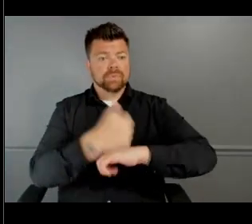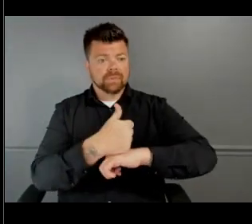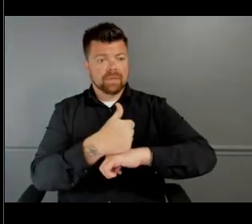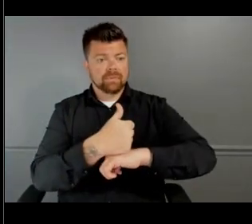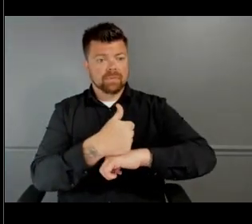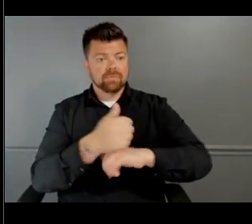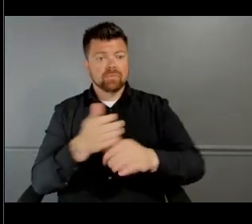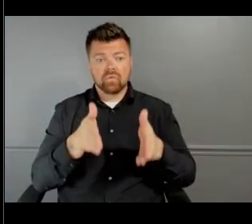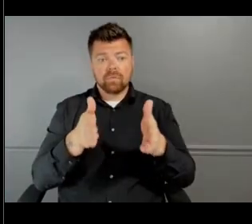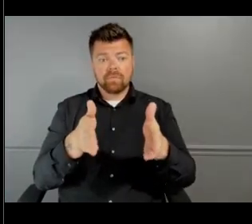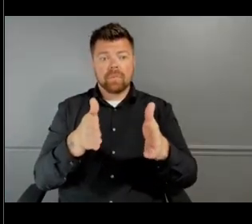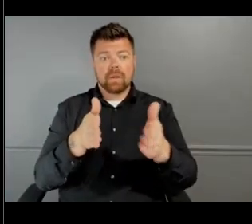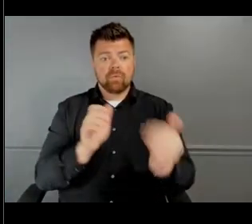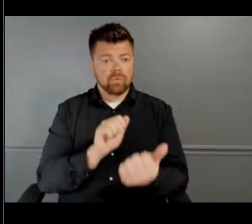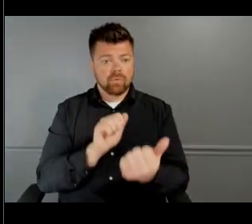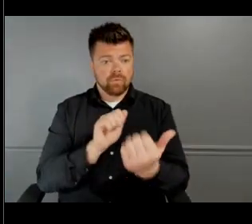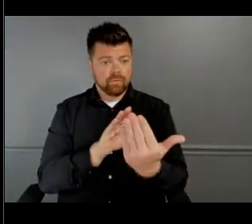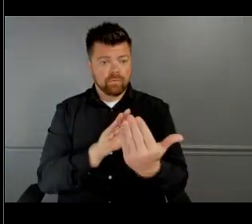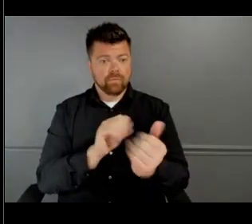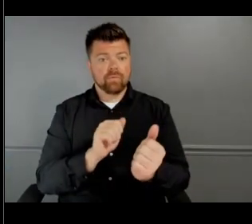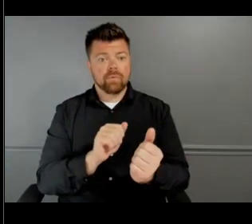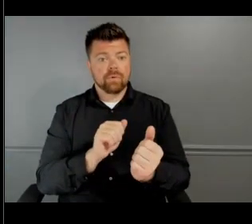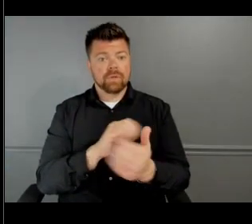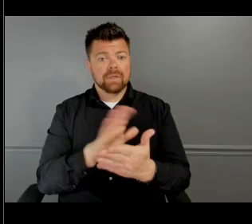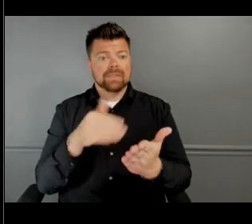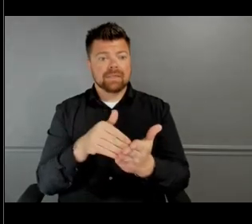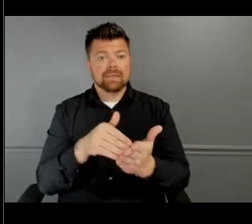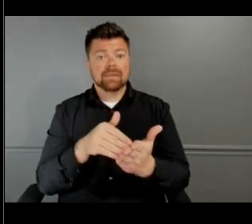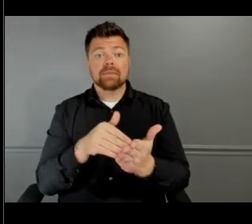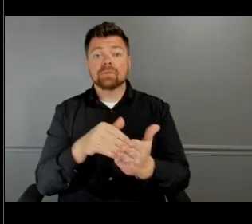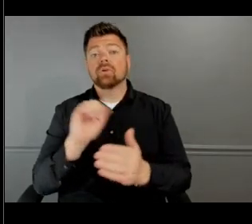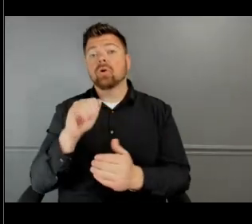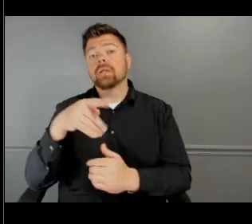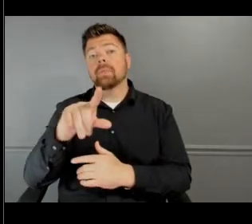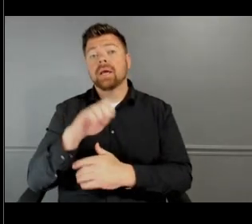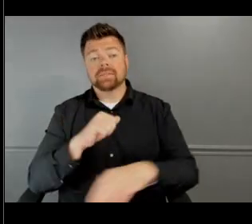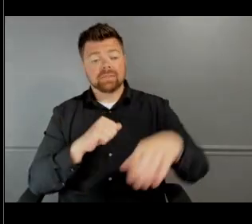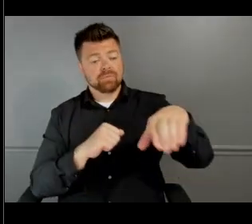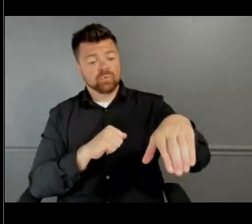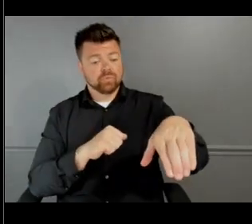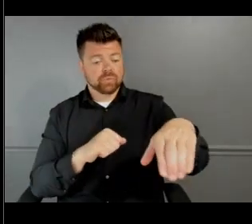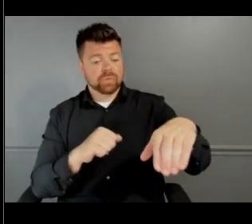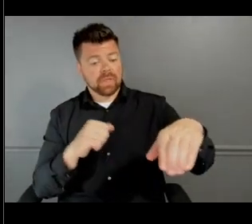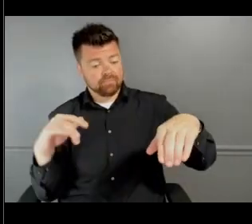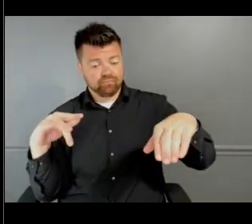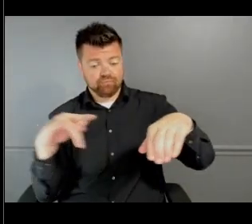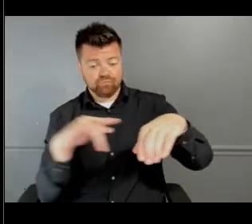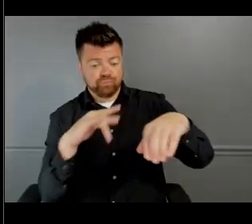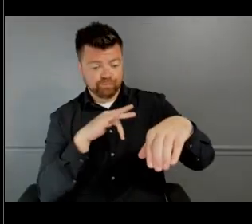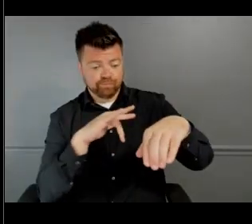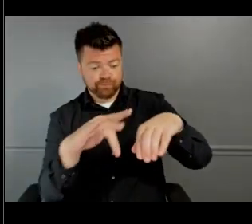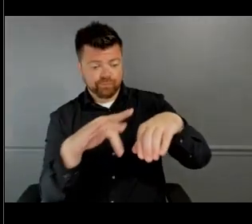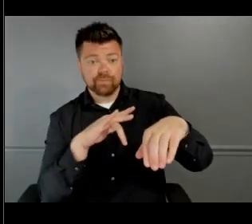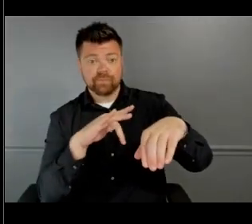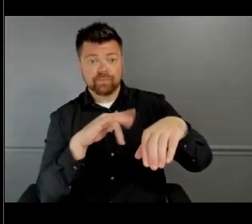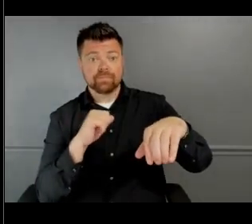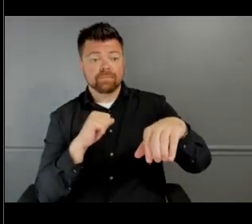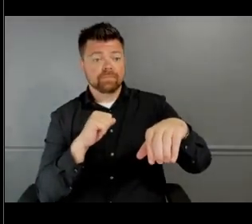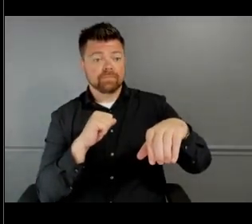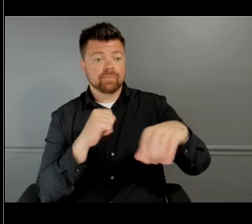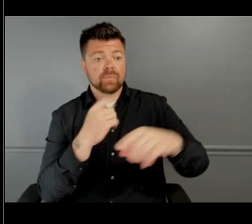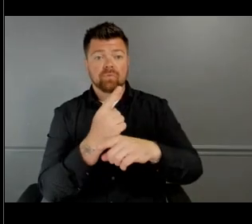positioned for a parallel or forward approach centered on the appliance. And the correct answer is the